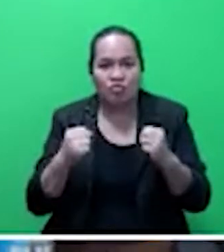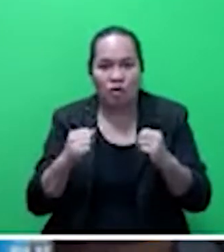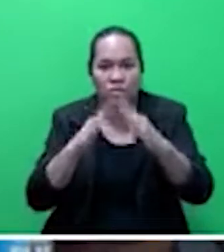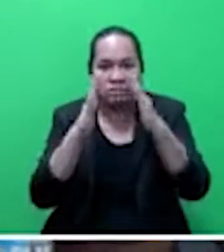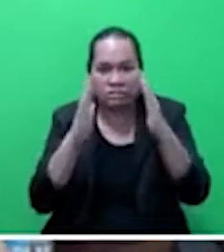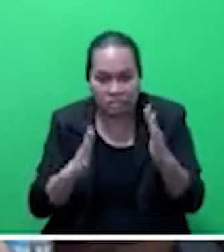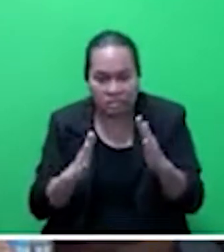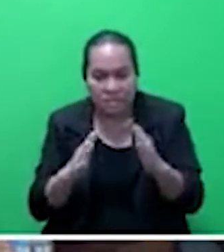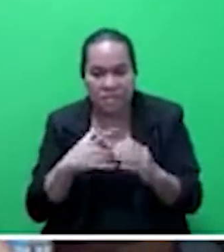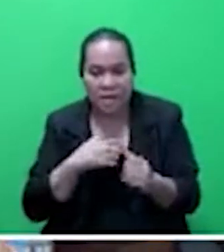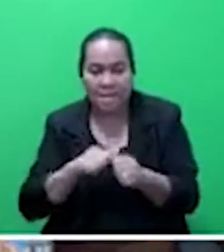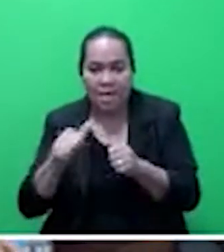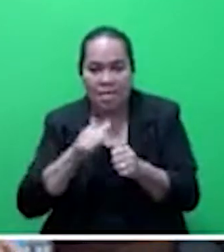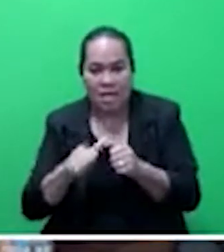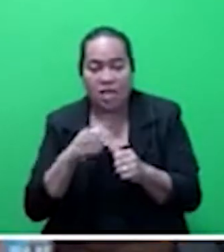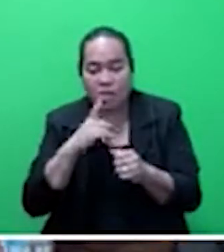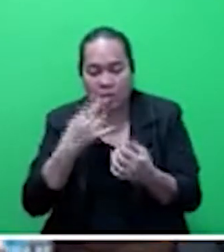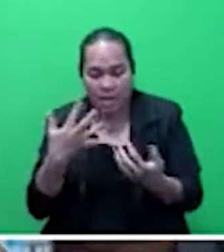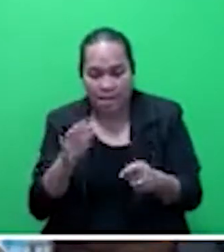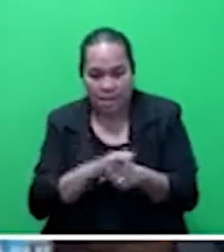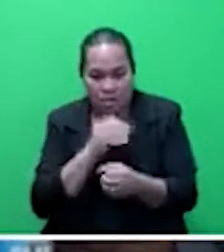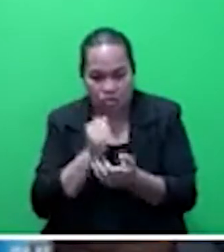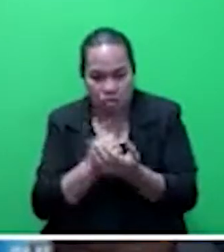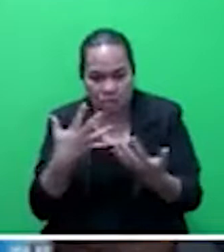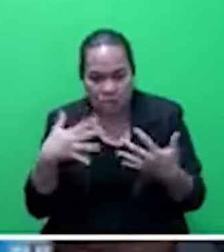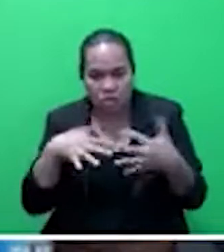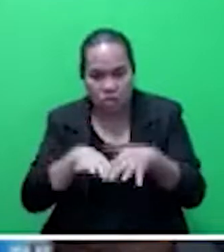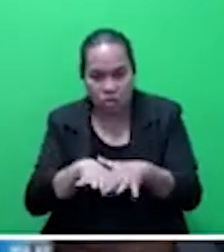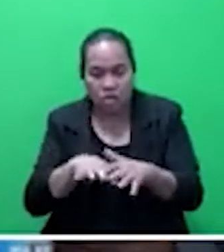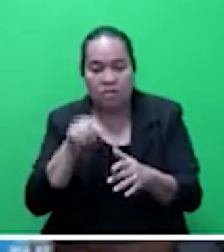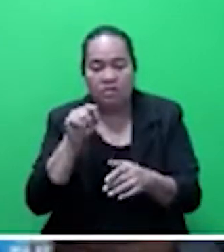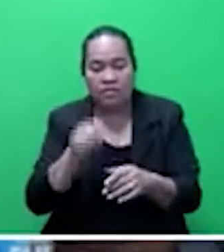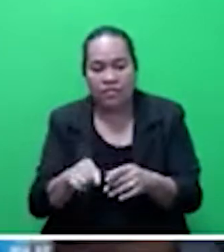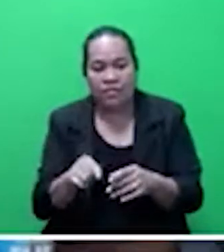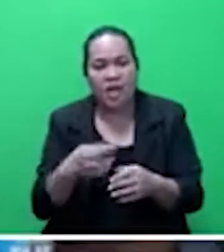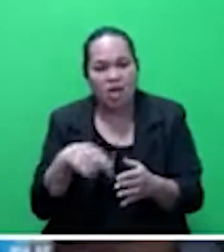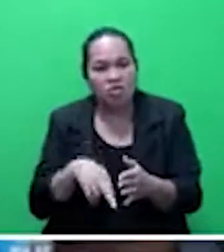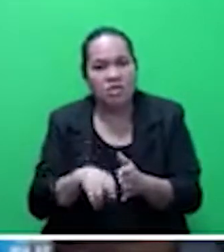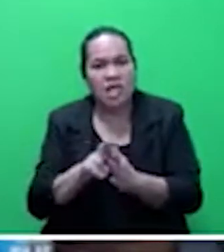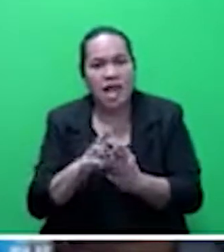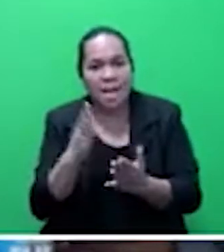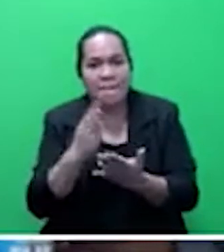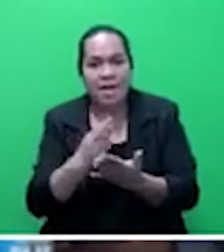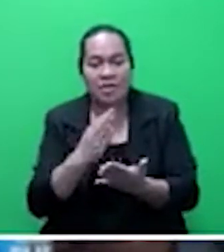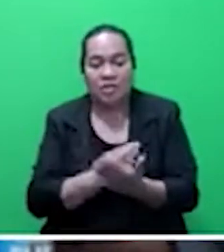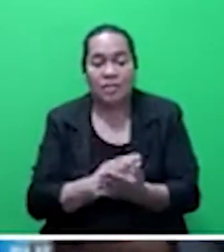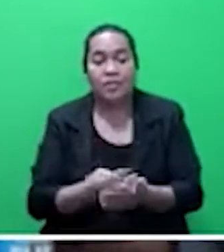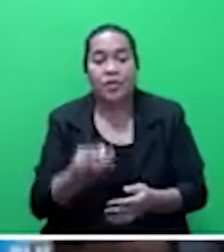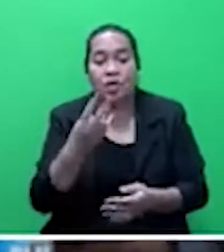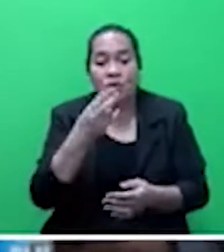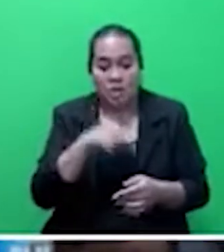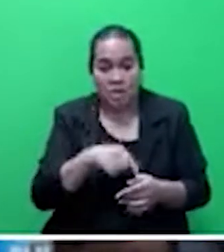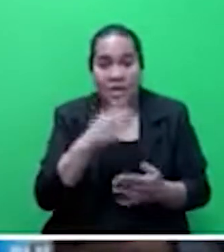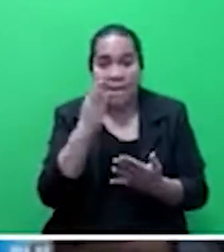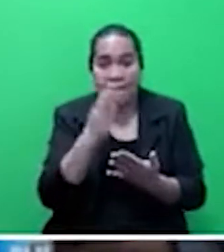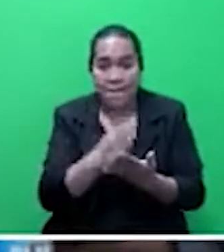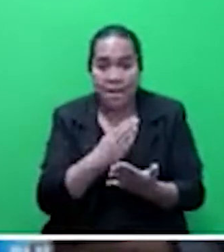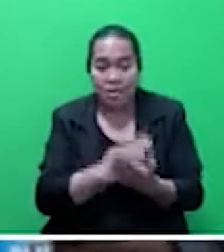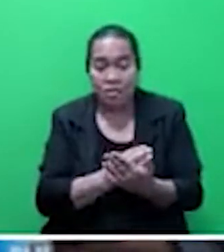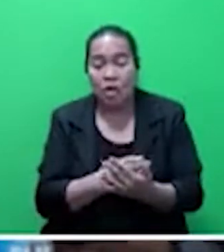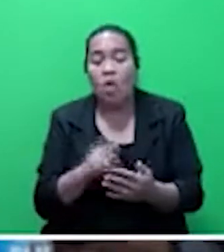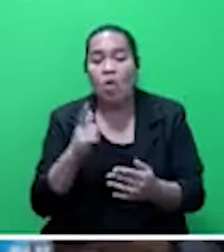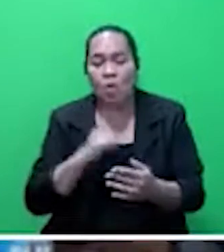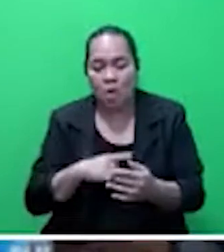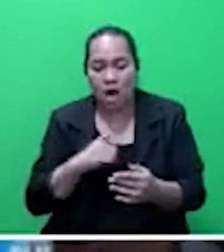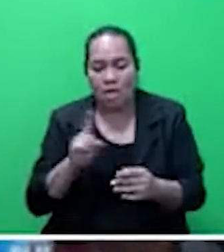through this inclusive and resilient budget. The 2022-2023 national budget aims to